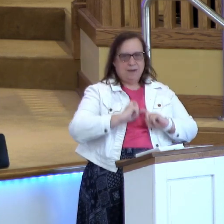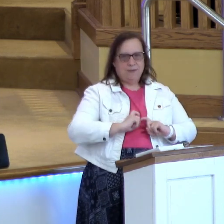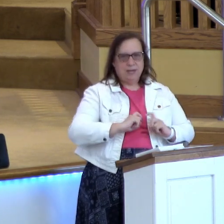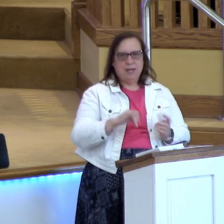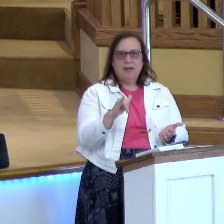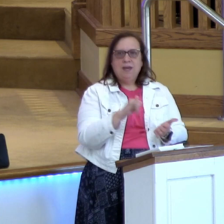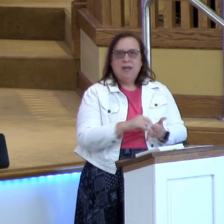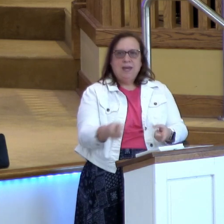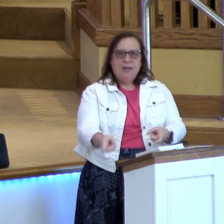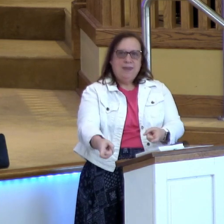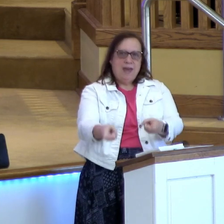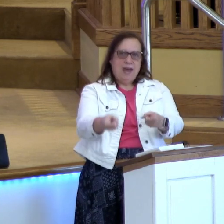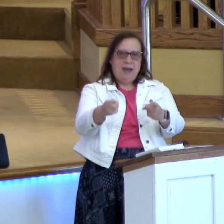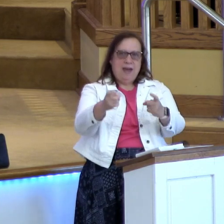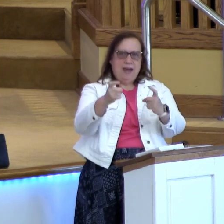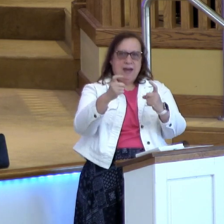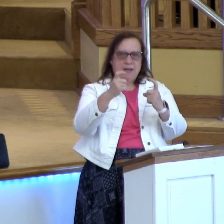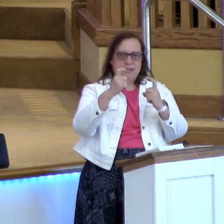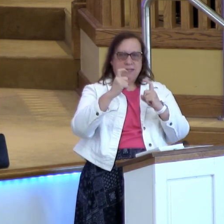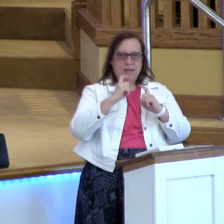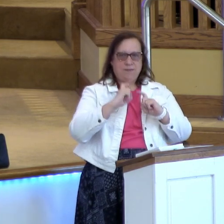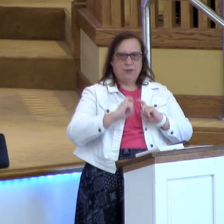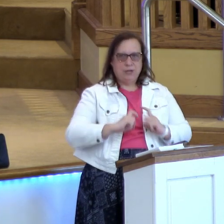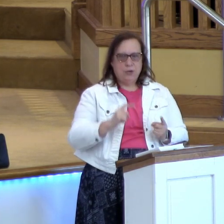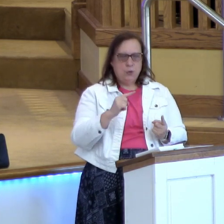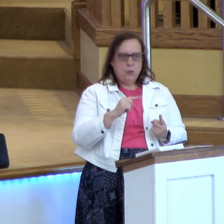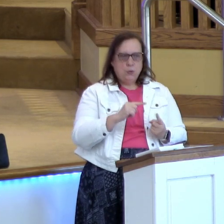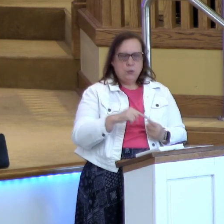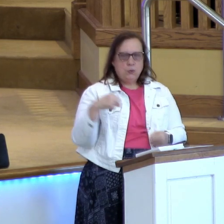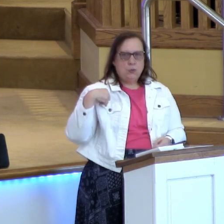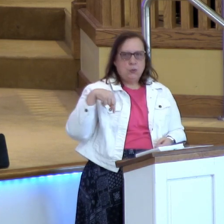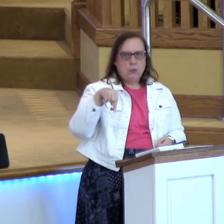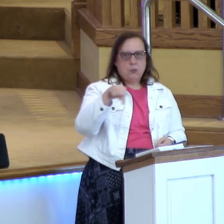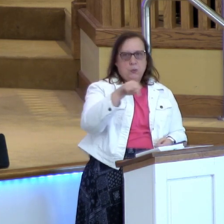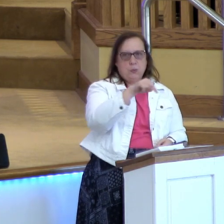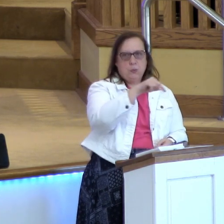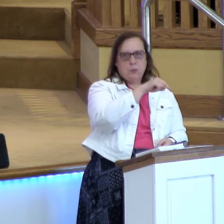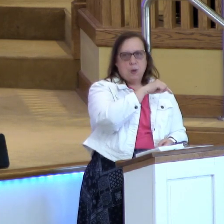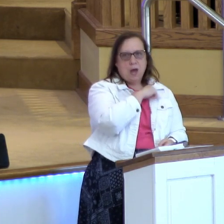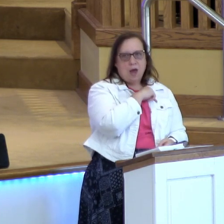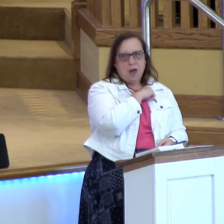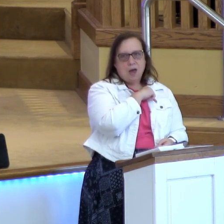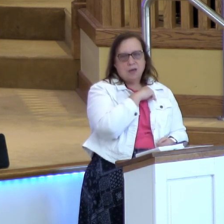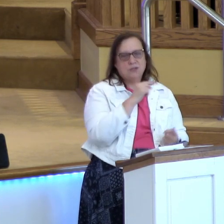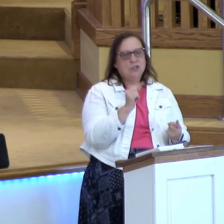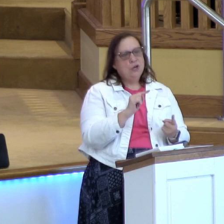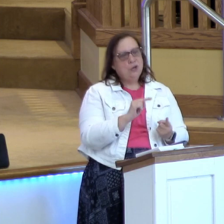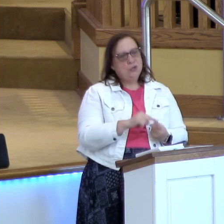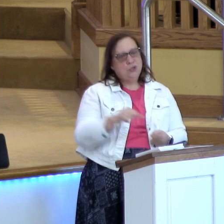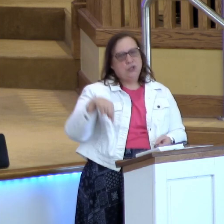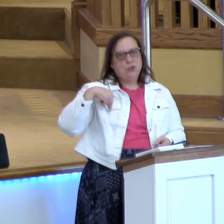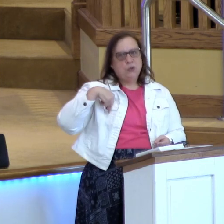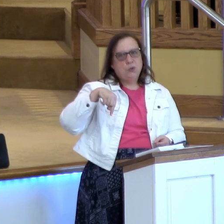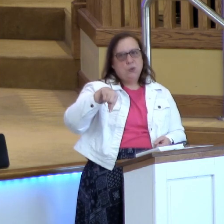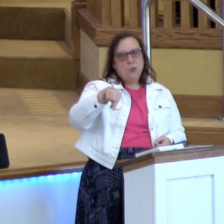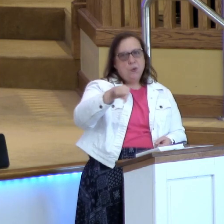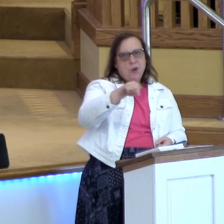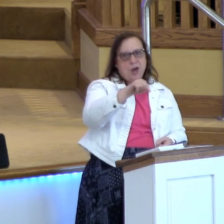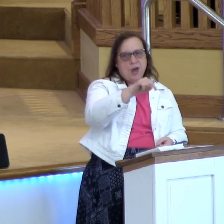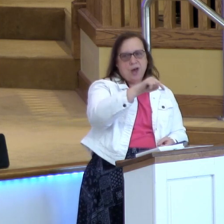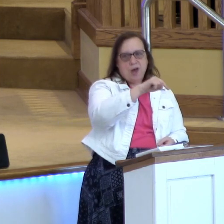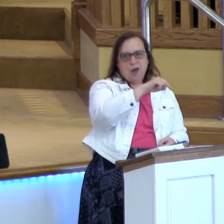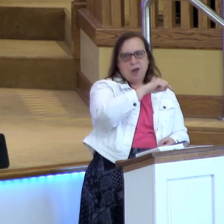amen. Y'all sound good. Think about this access we have. Amen. We